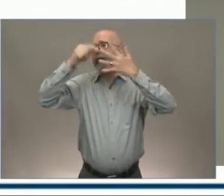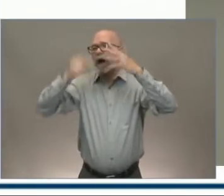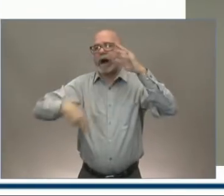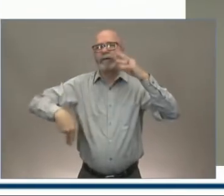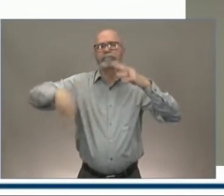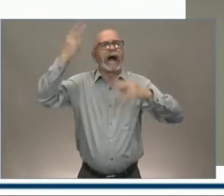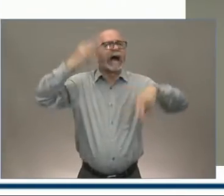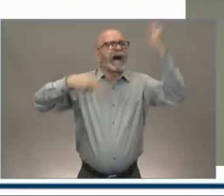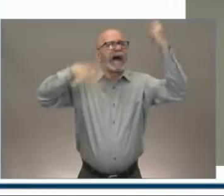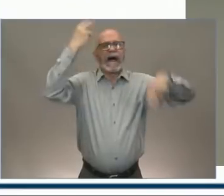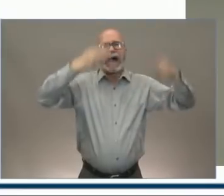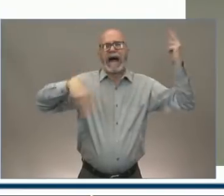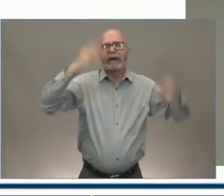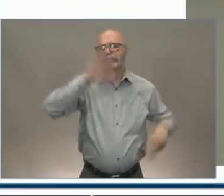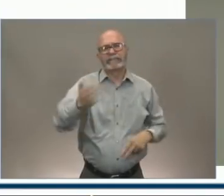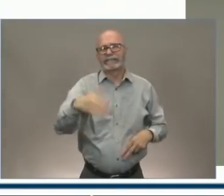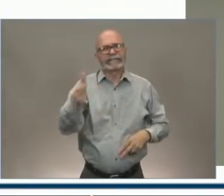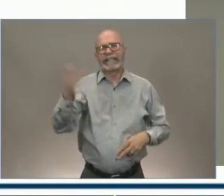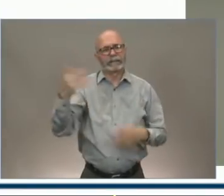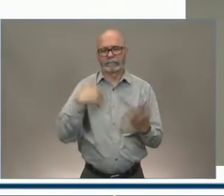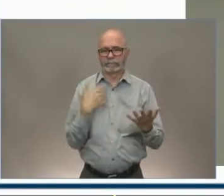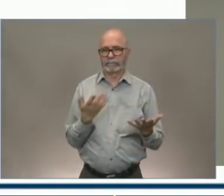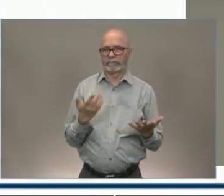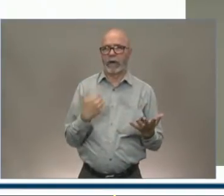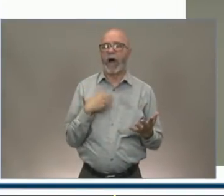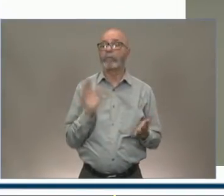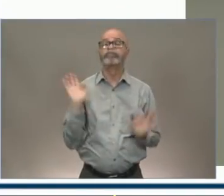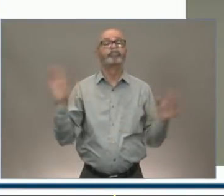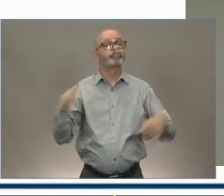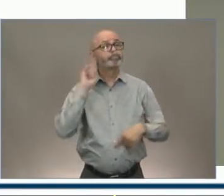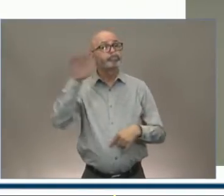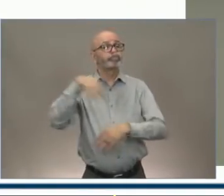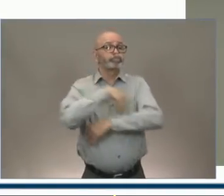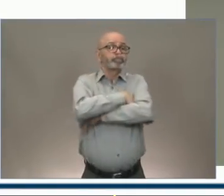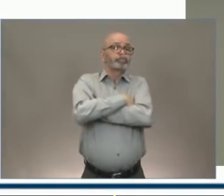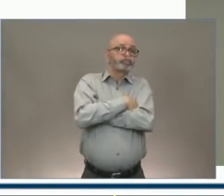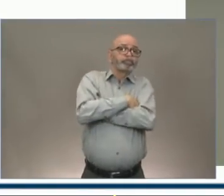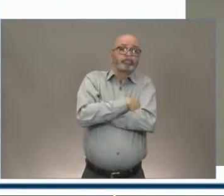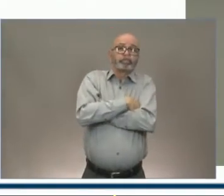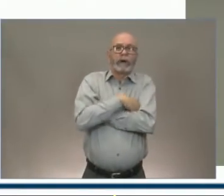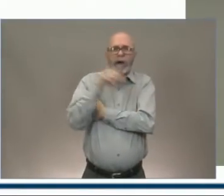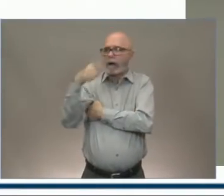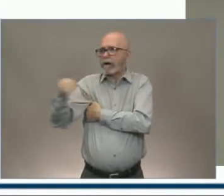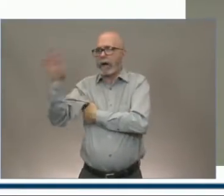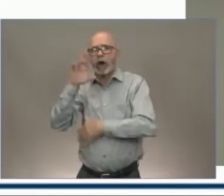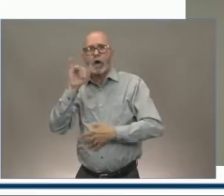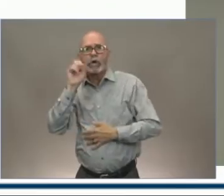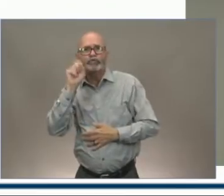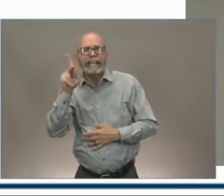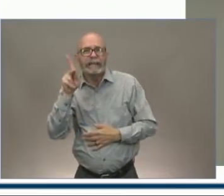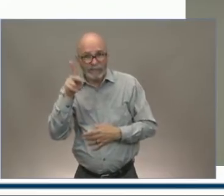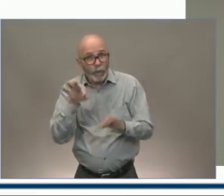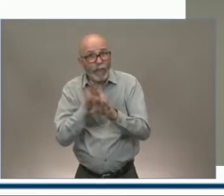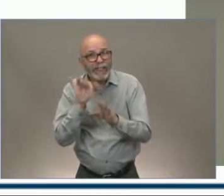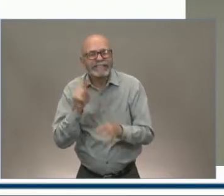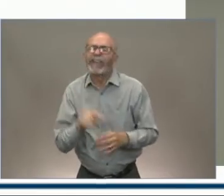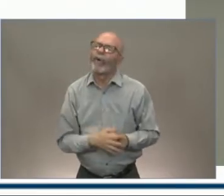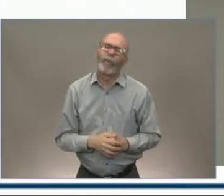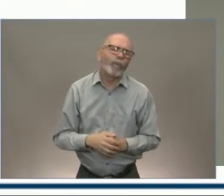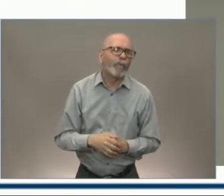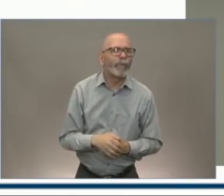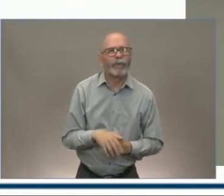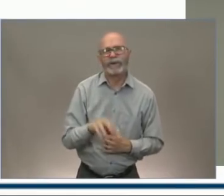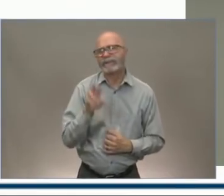ways. If we allow the virus to spread, we're putting all of them at risk, and that's the other side of the equation that weighs heavily. So it's not